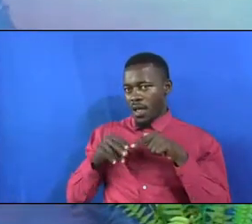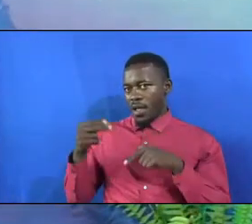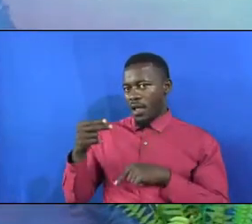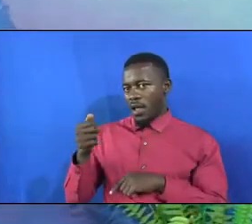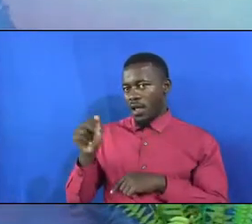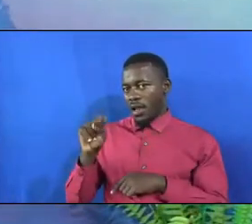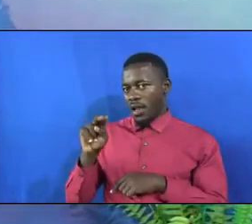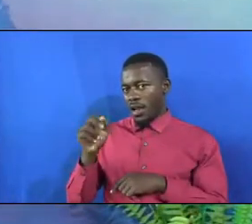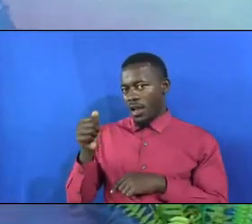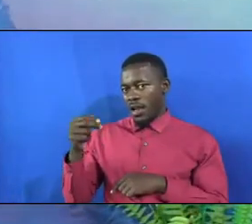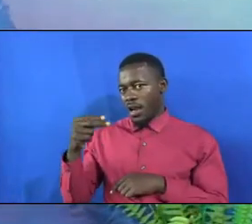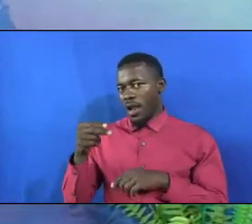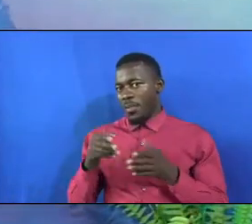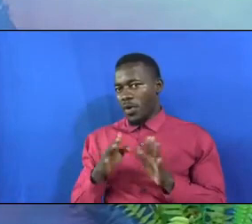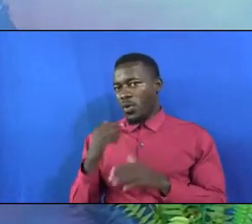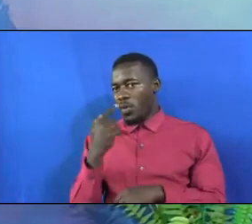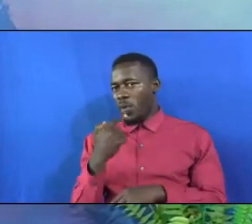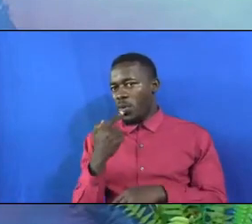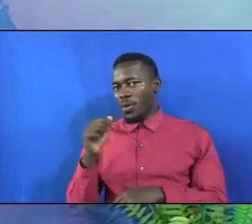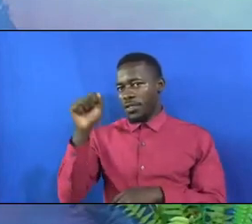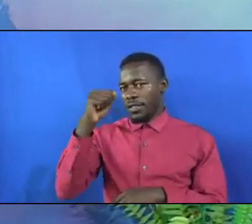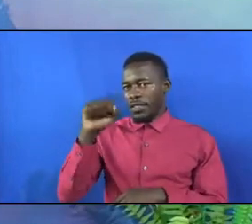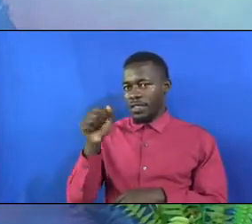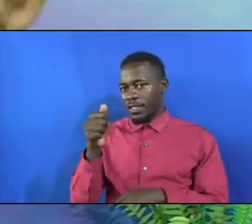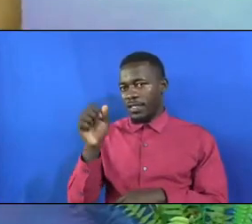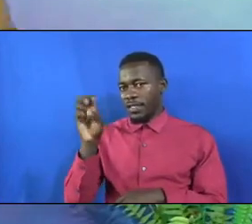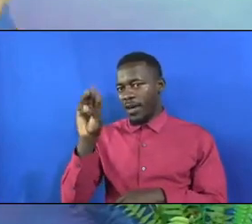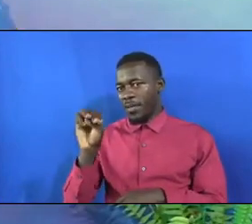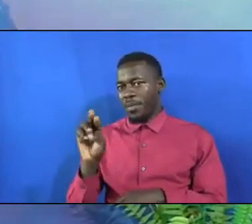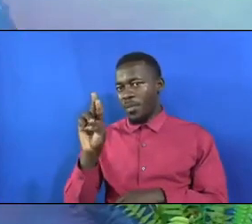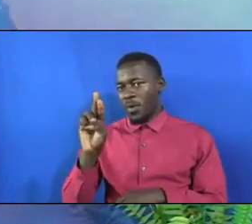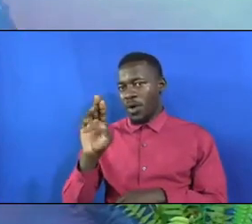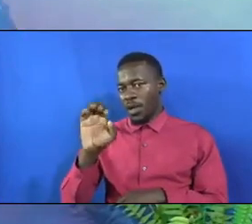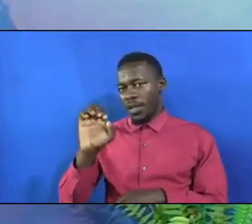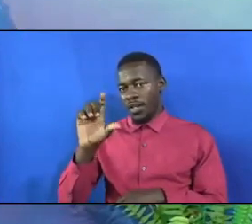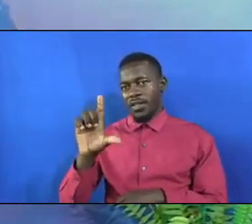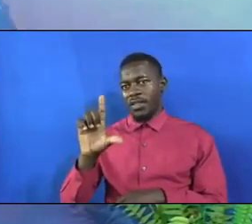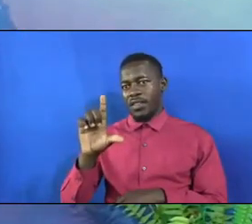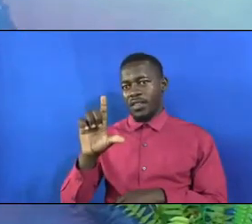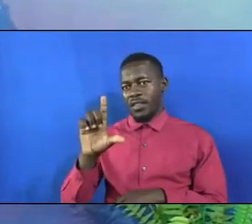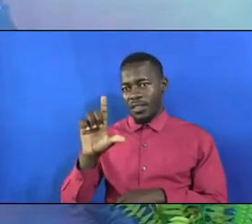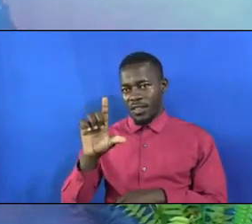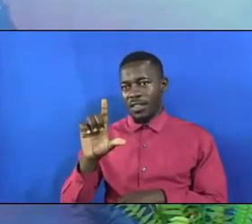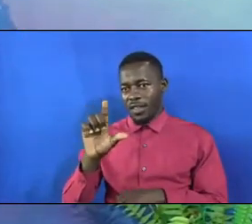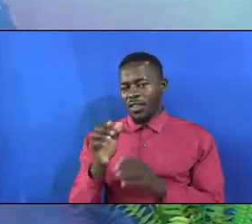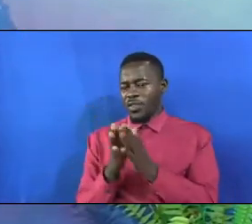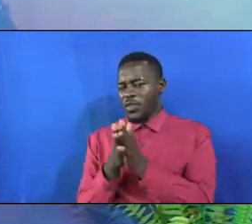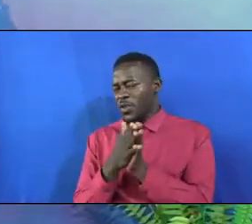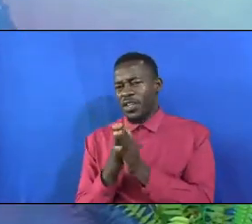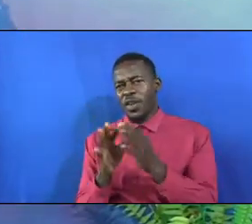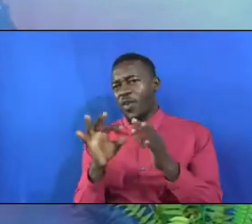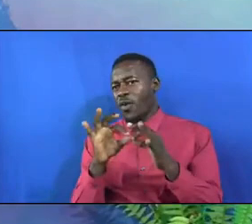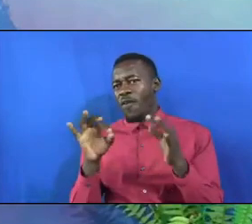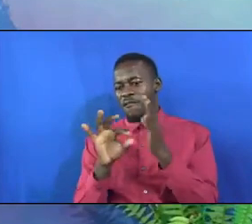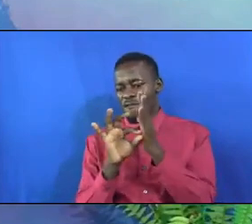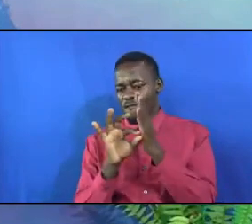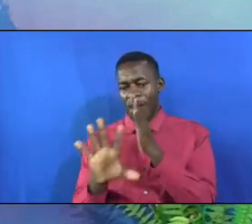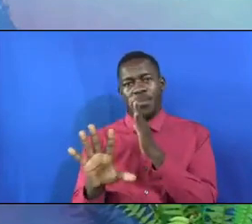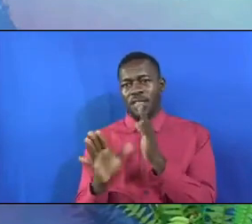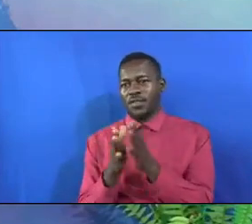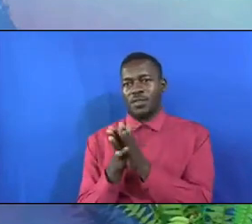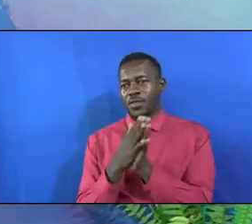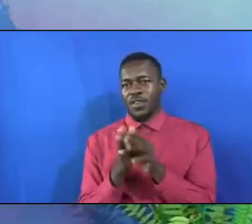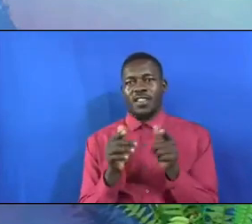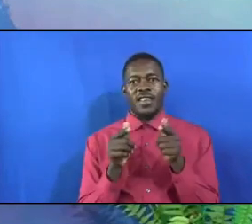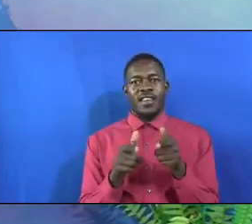book of Ruth? No. But you will realize that these women played a very vital role, that